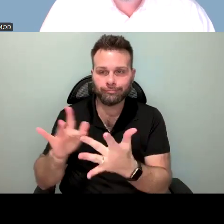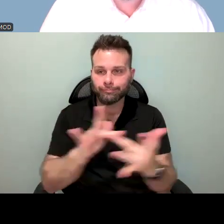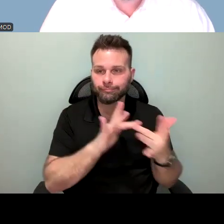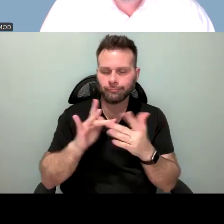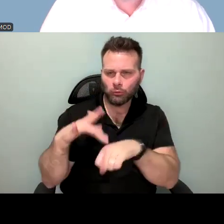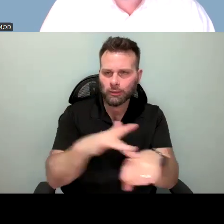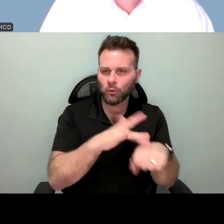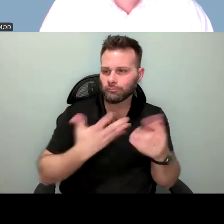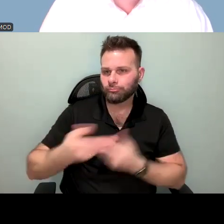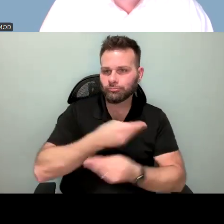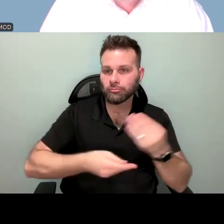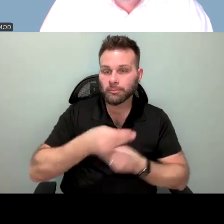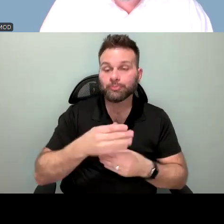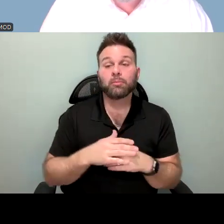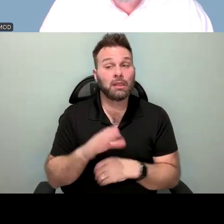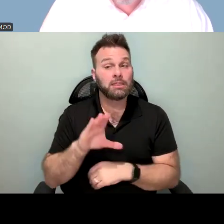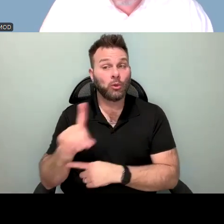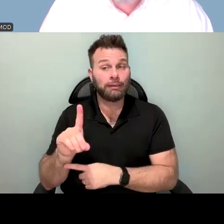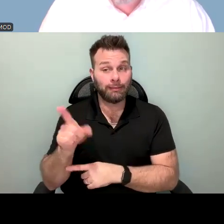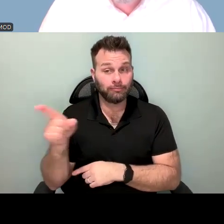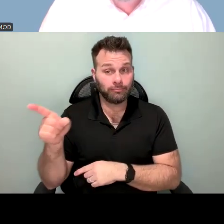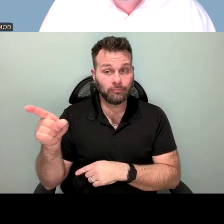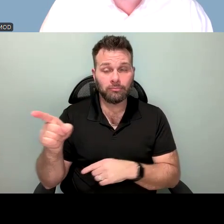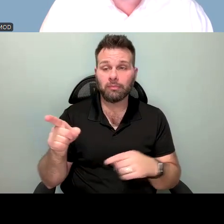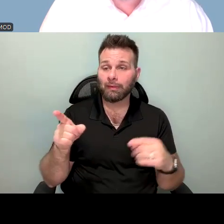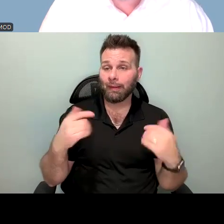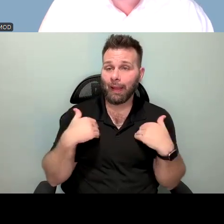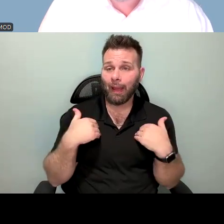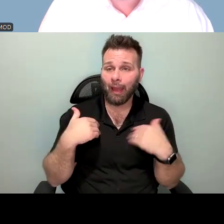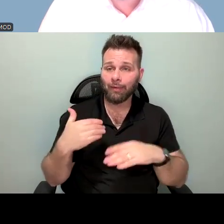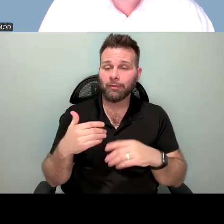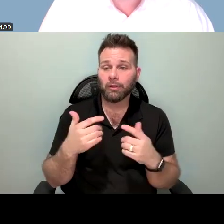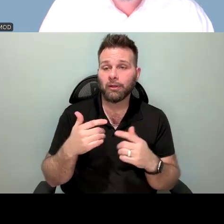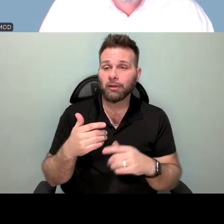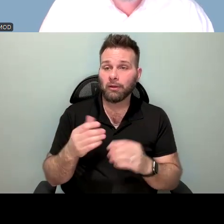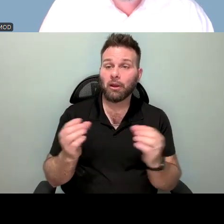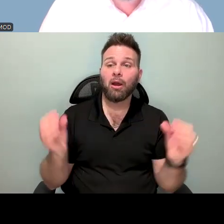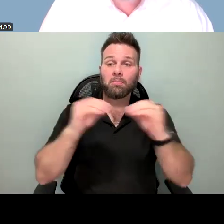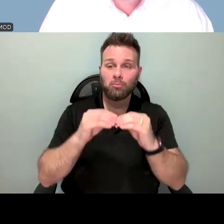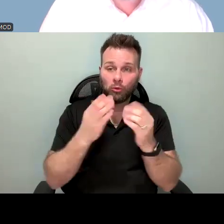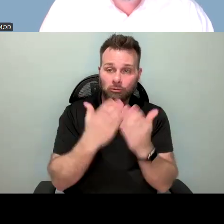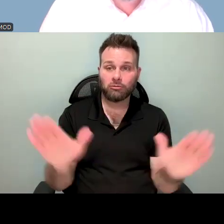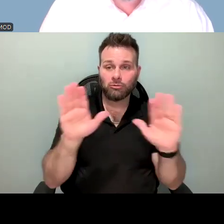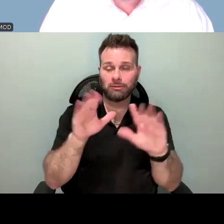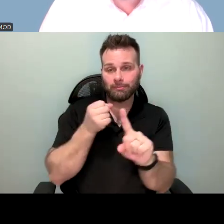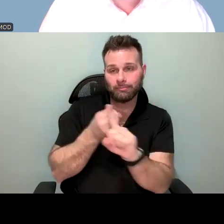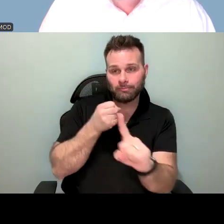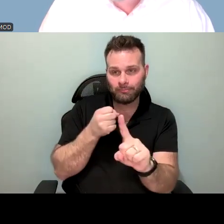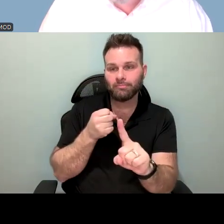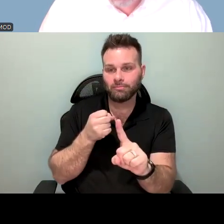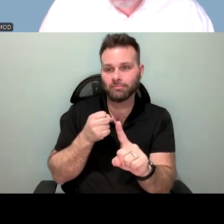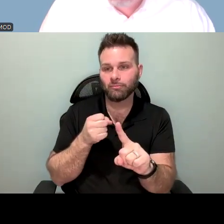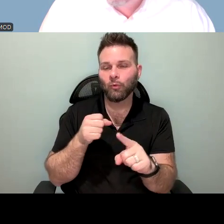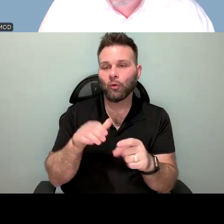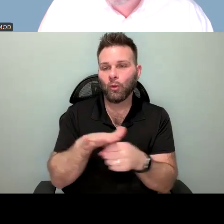resources. And by doing so, CODs can make a greater impact on their local accessibility initiatives. For a